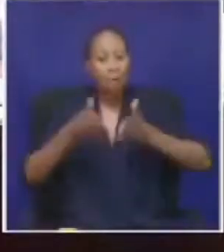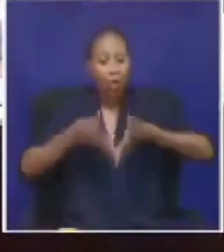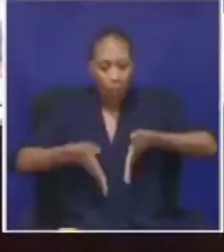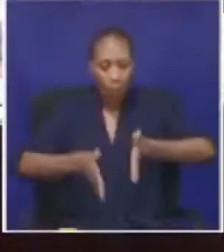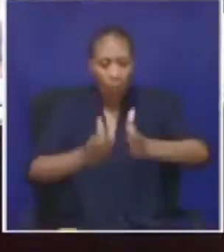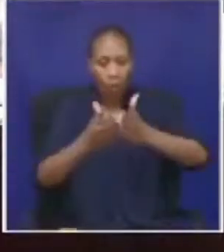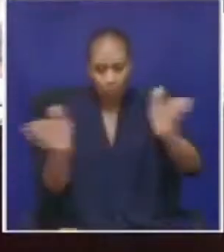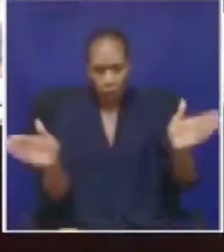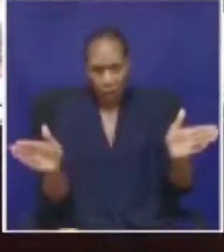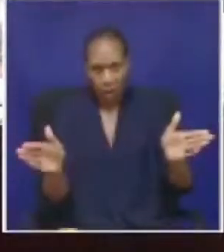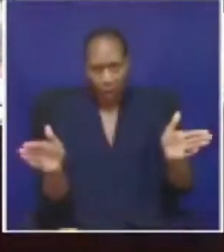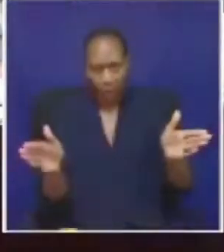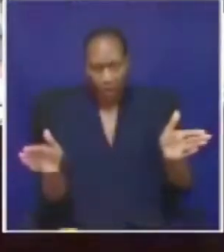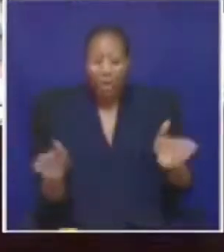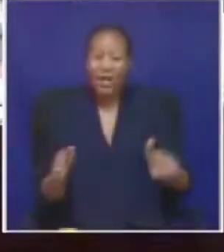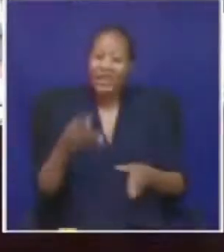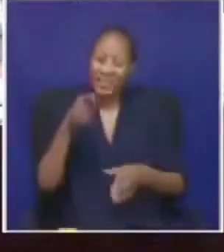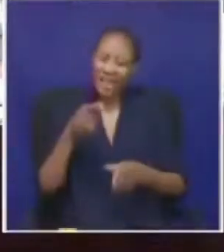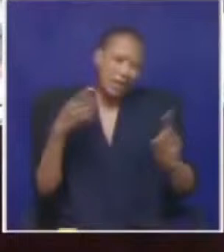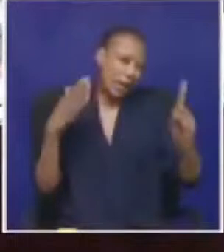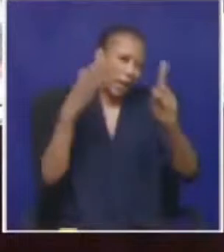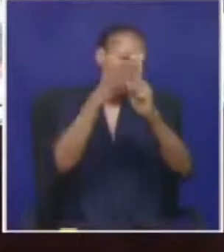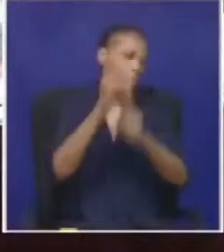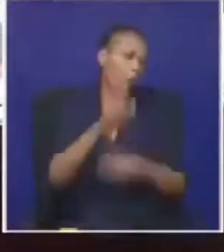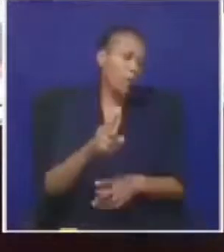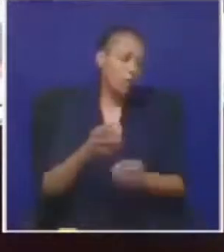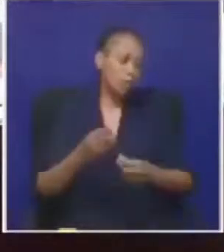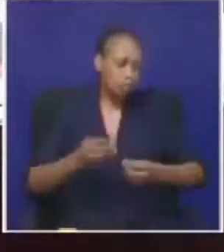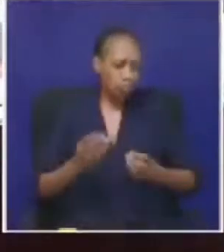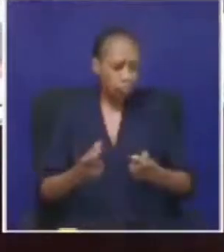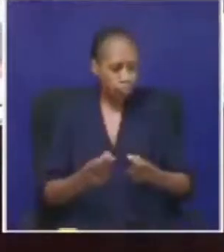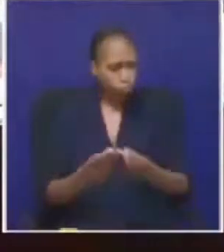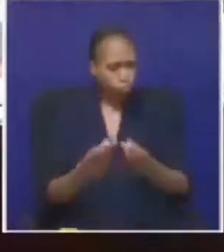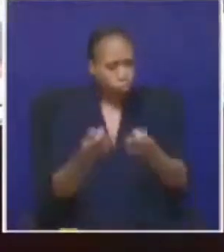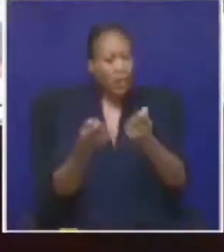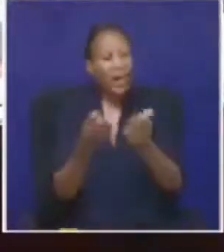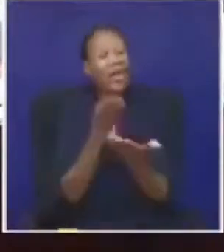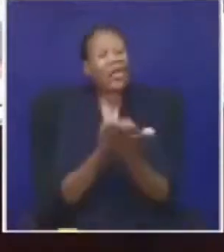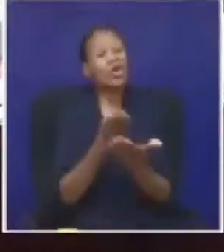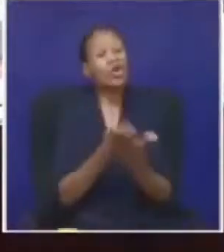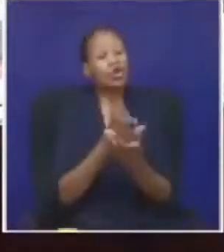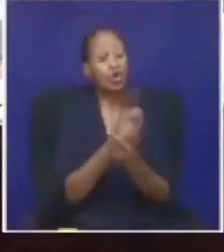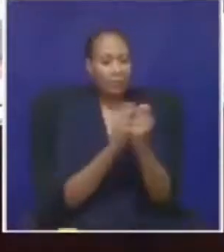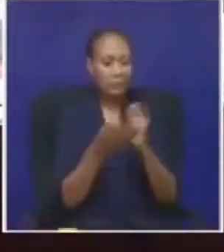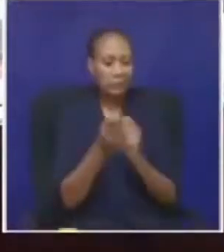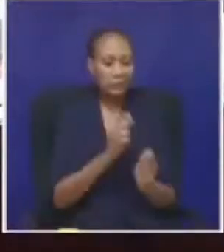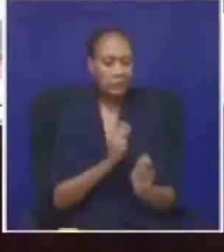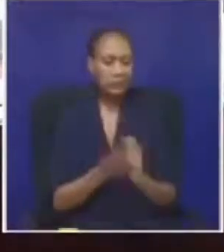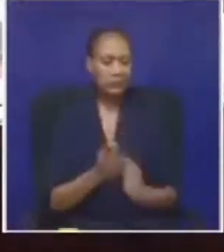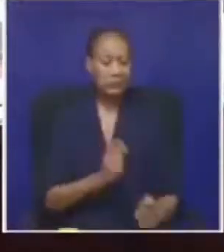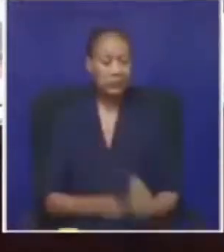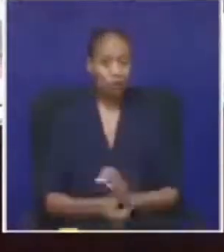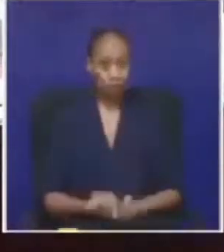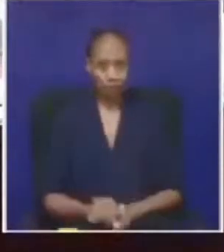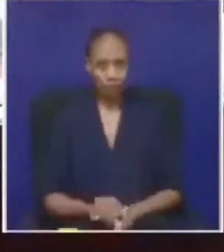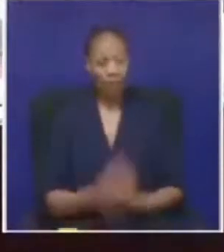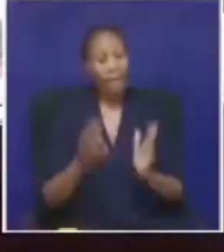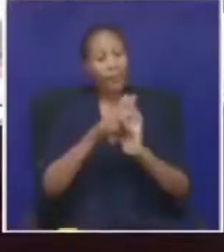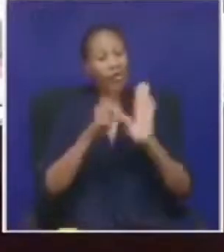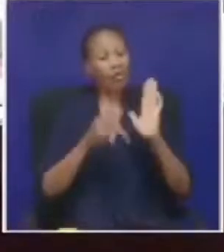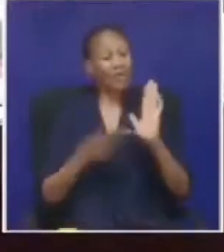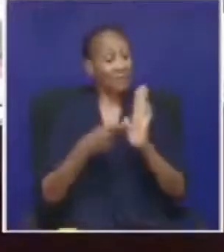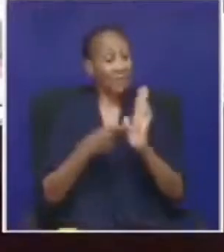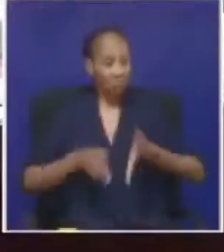a significant initiative aimed at accelerating economic reforms. Operation